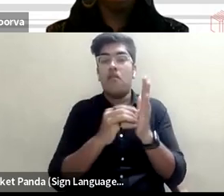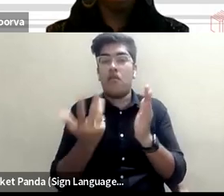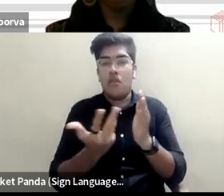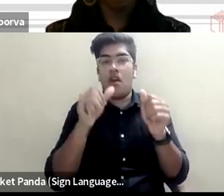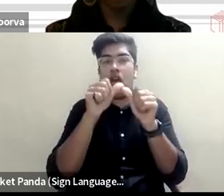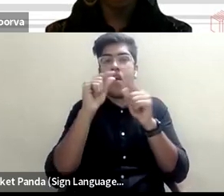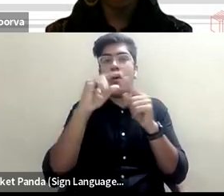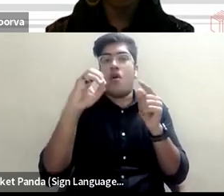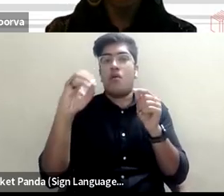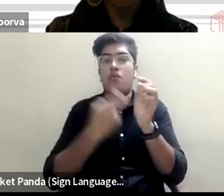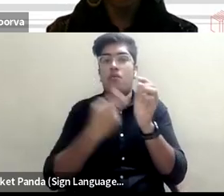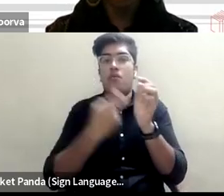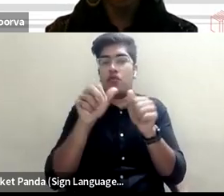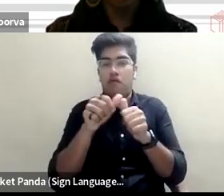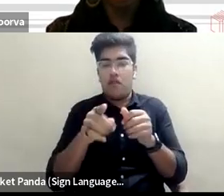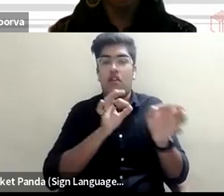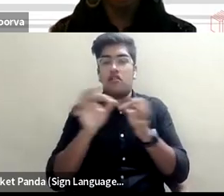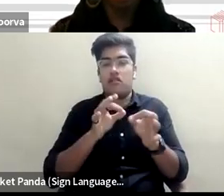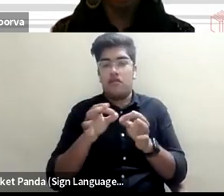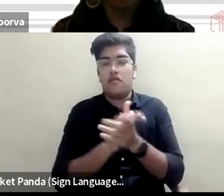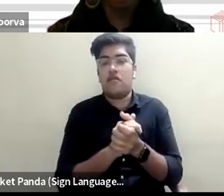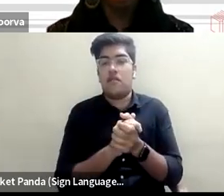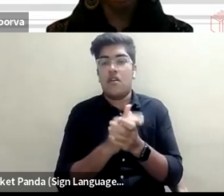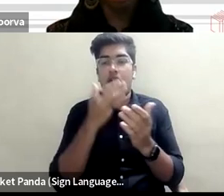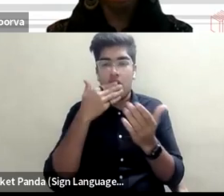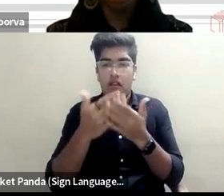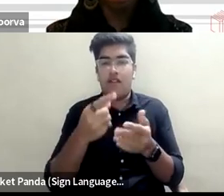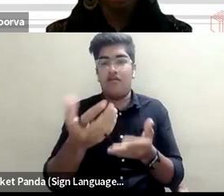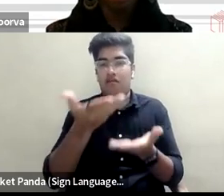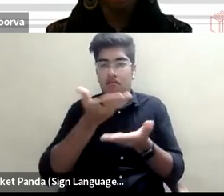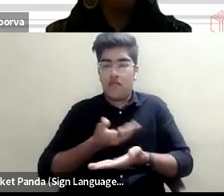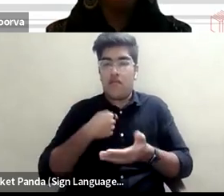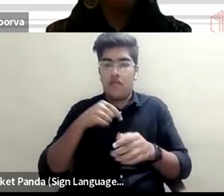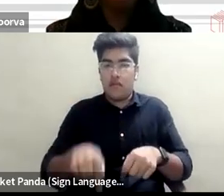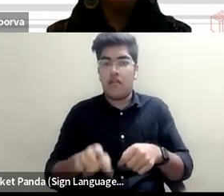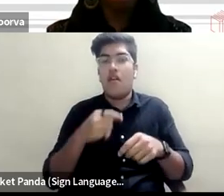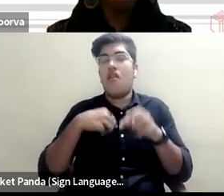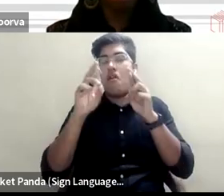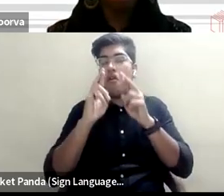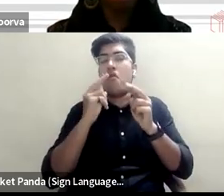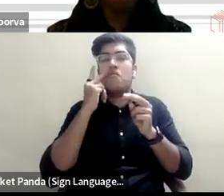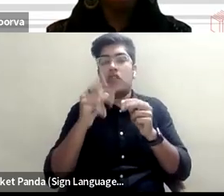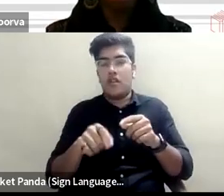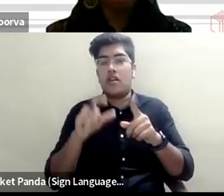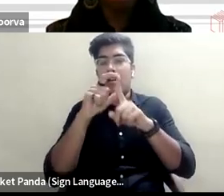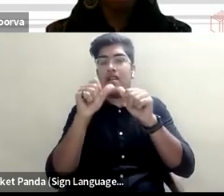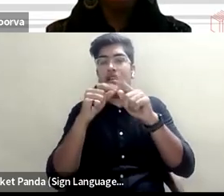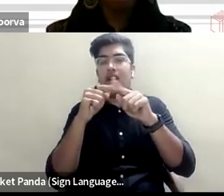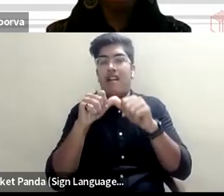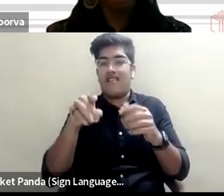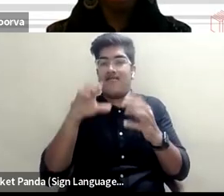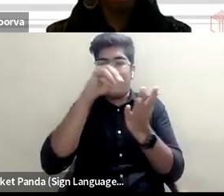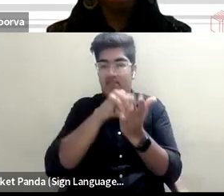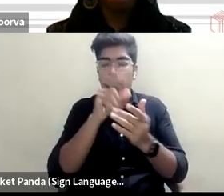those. But thank you for having us here, and we look forward to maybe people using this data set, whether it's